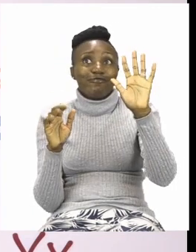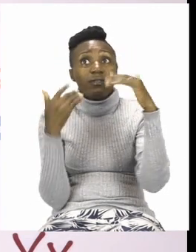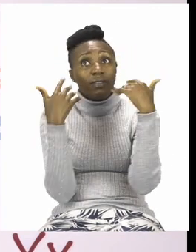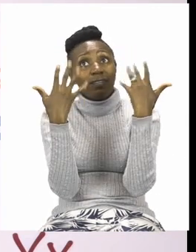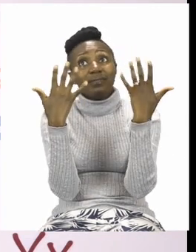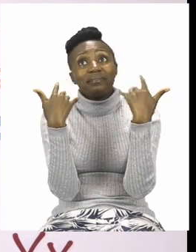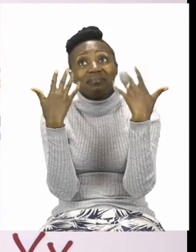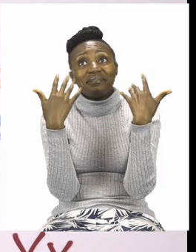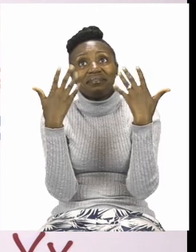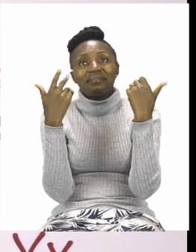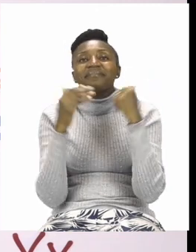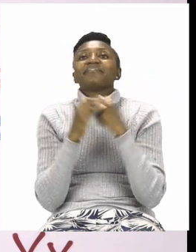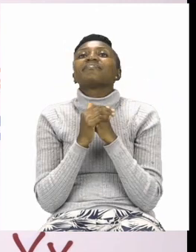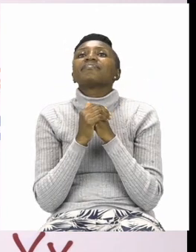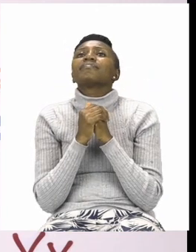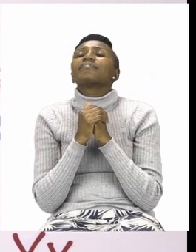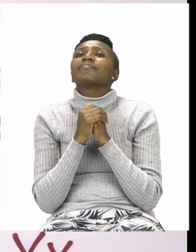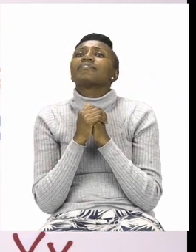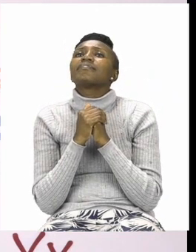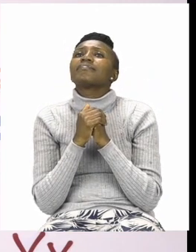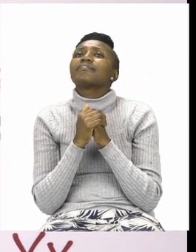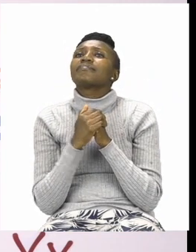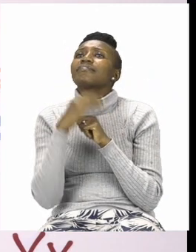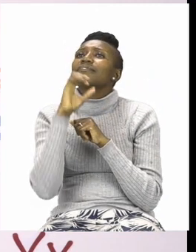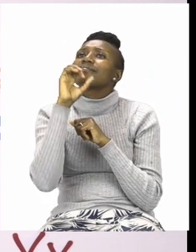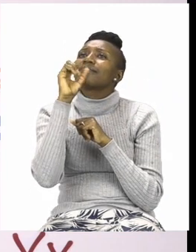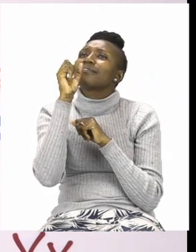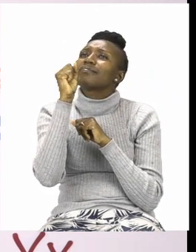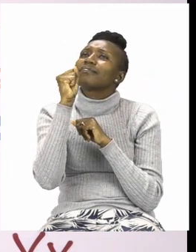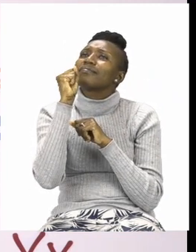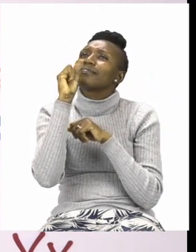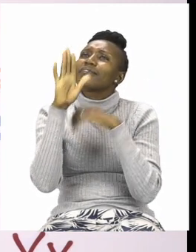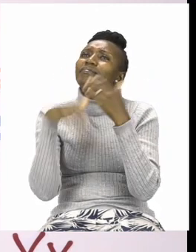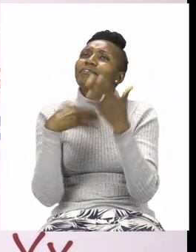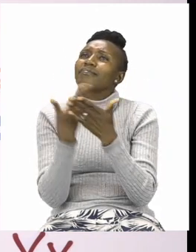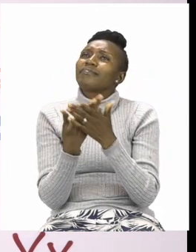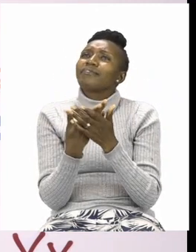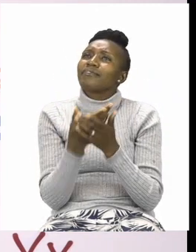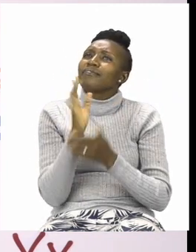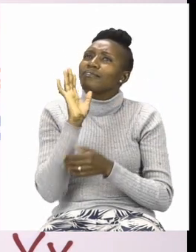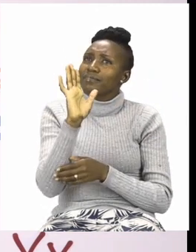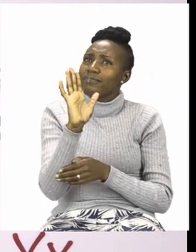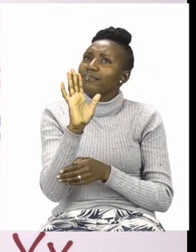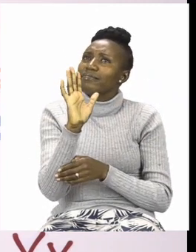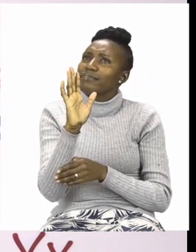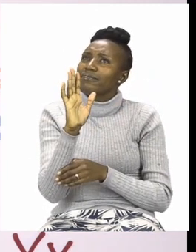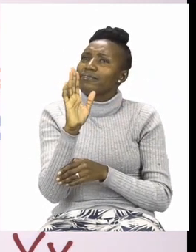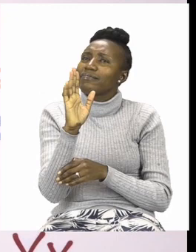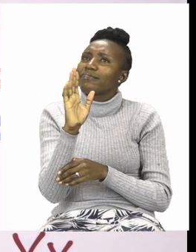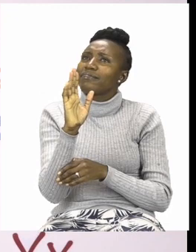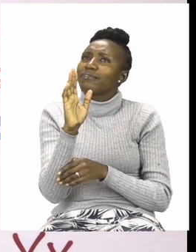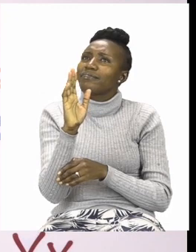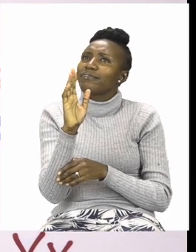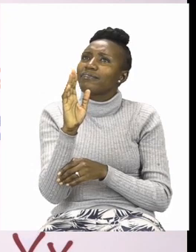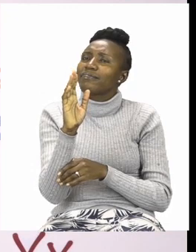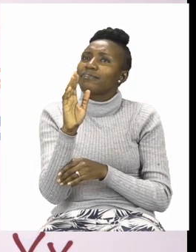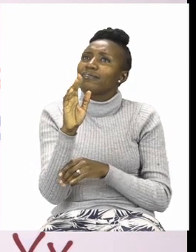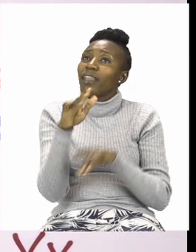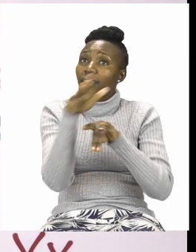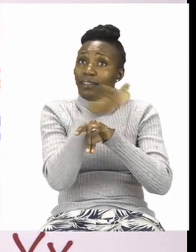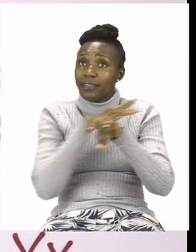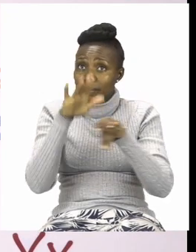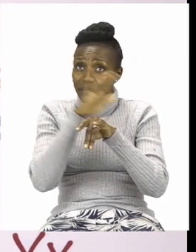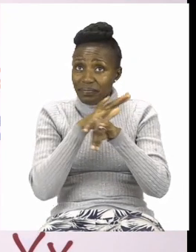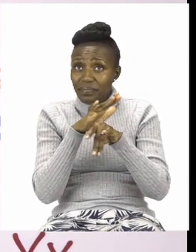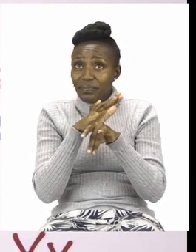And then I have put 5 different creatures on the board. The first one